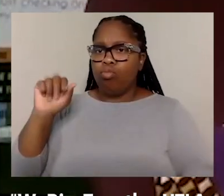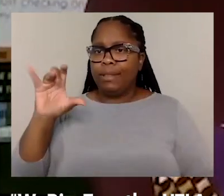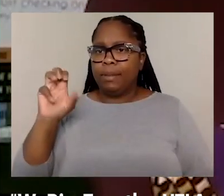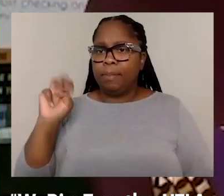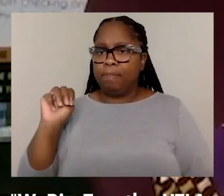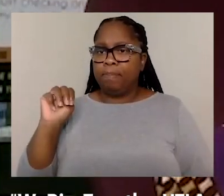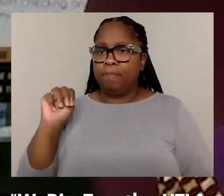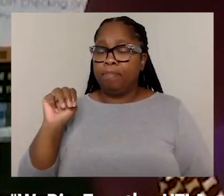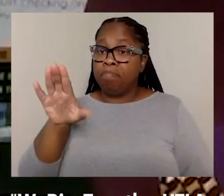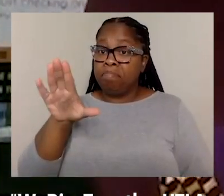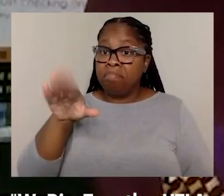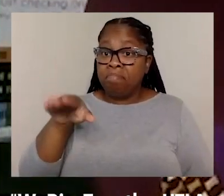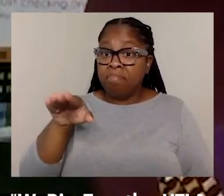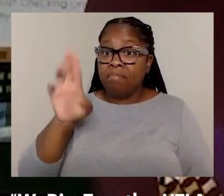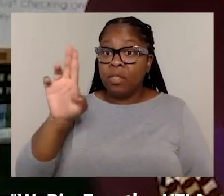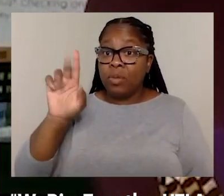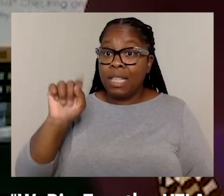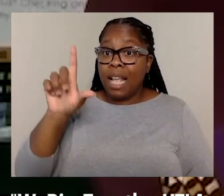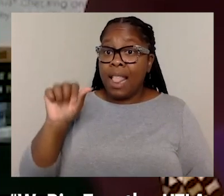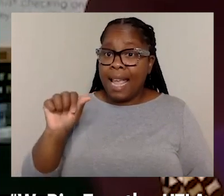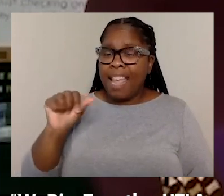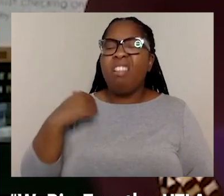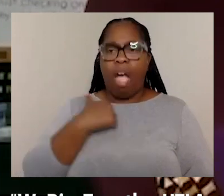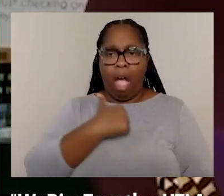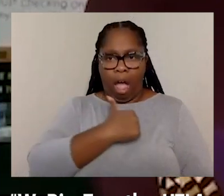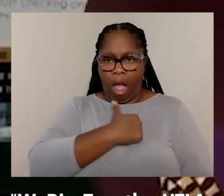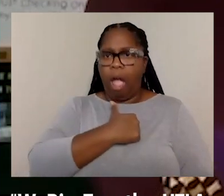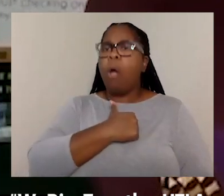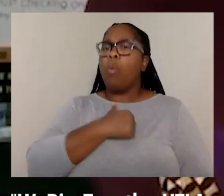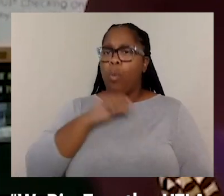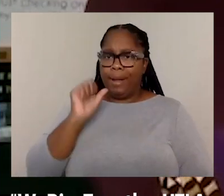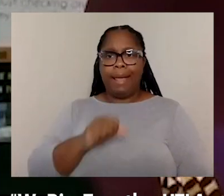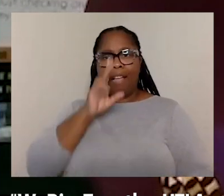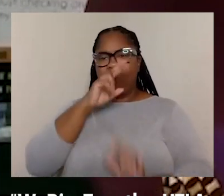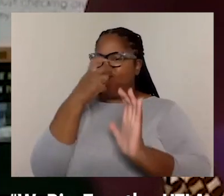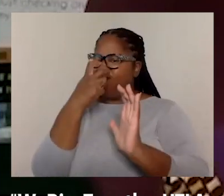I know we can get into this work together.